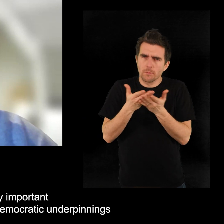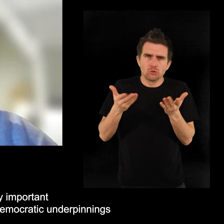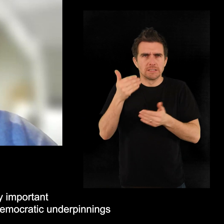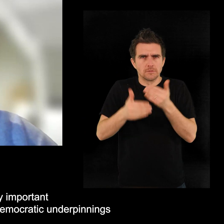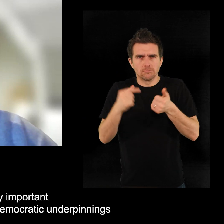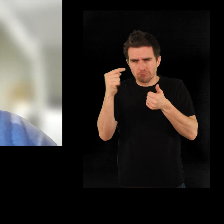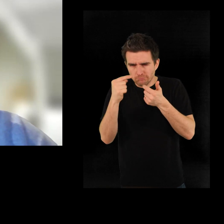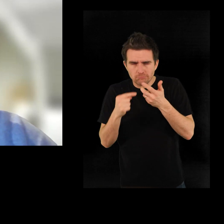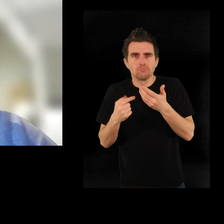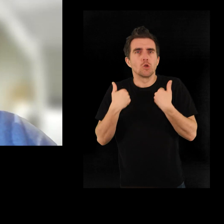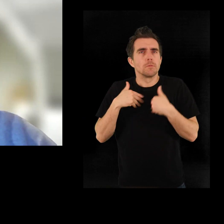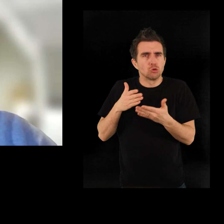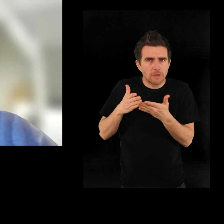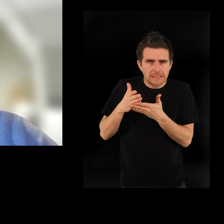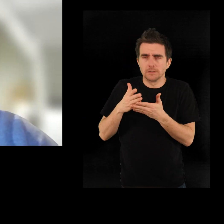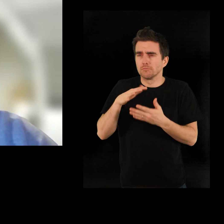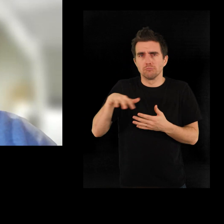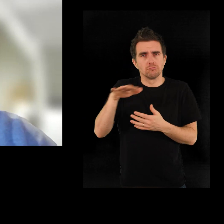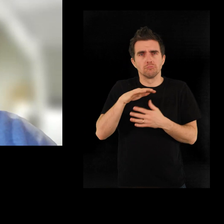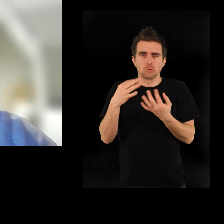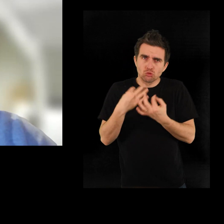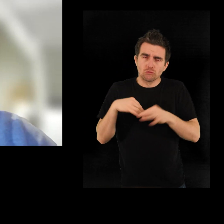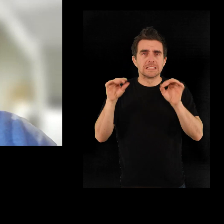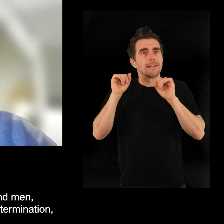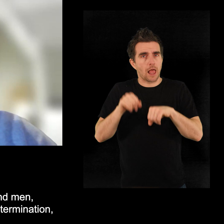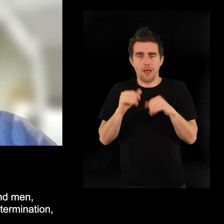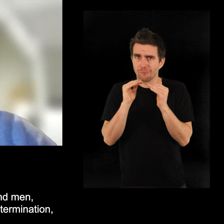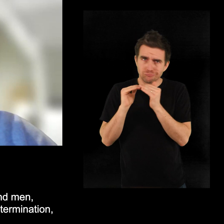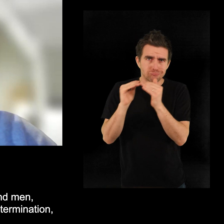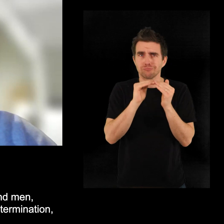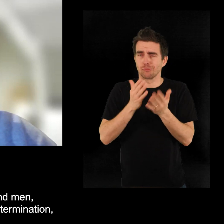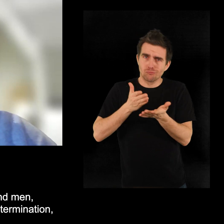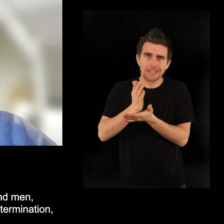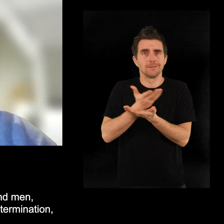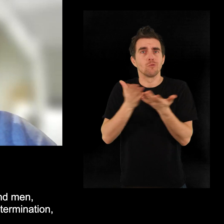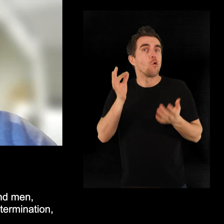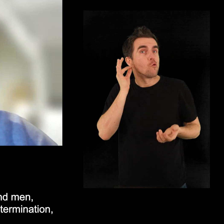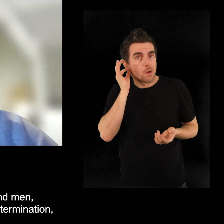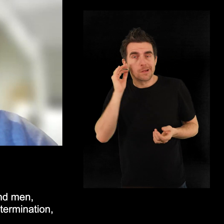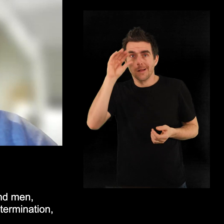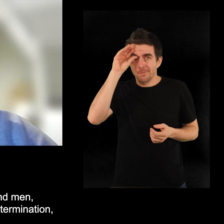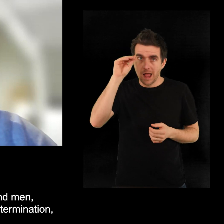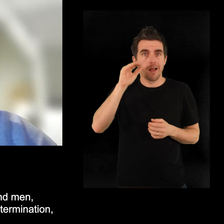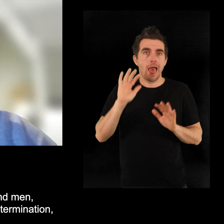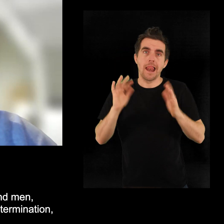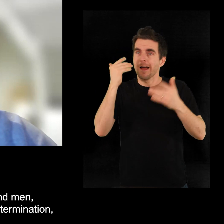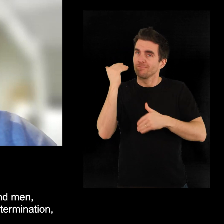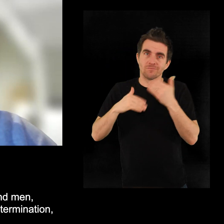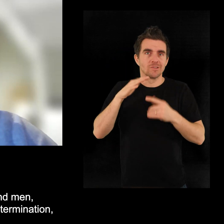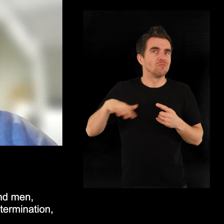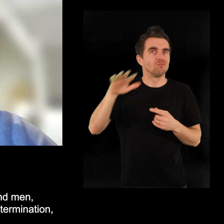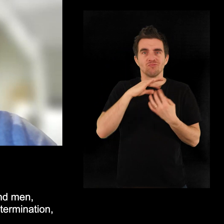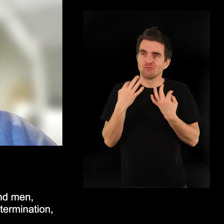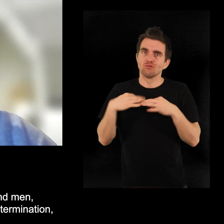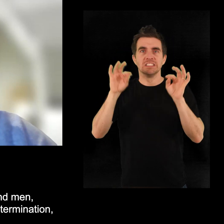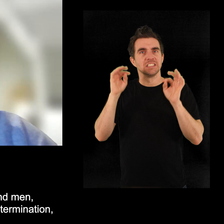democratic underpinnings such as human rights, fundamental freedoms, the equal rights of women and men, life in larger